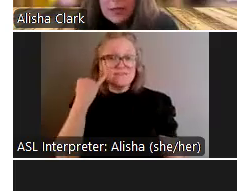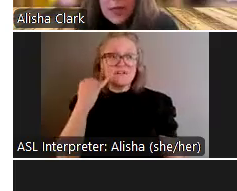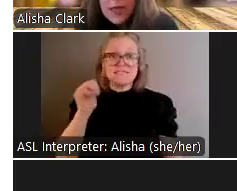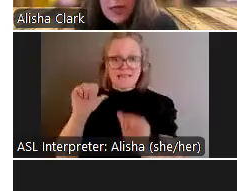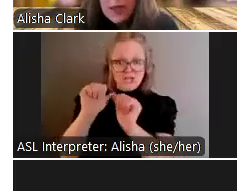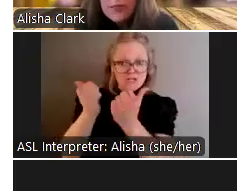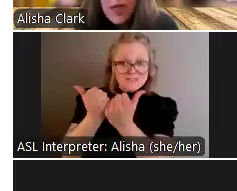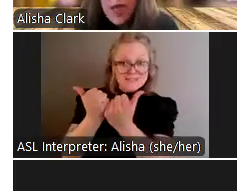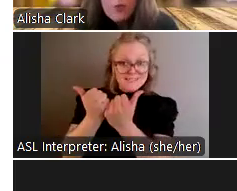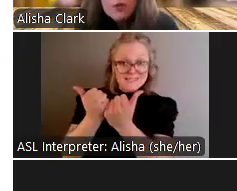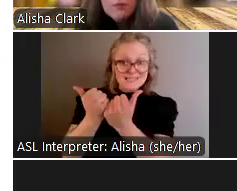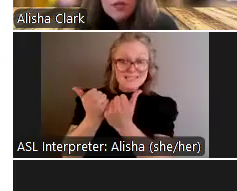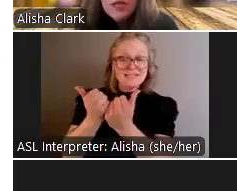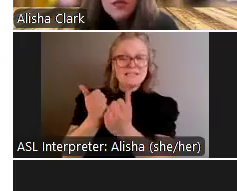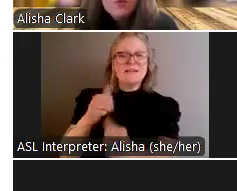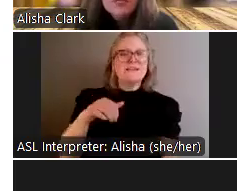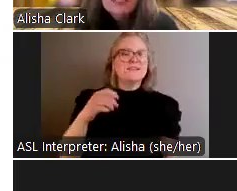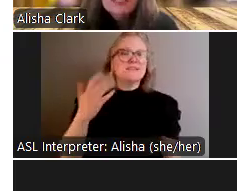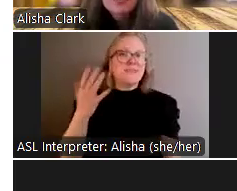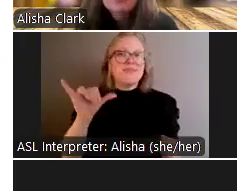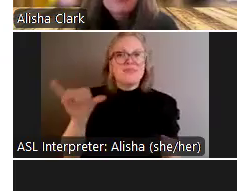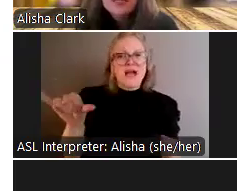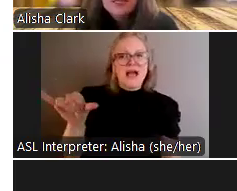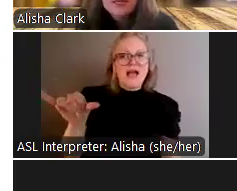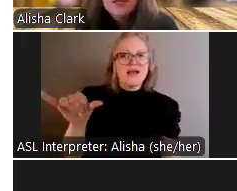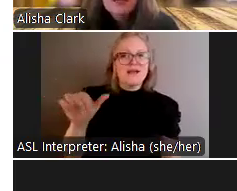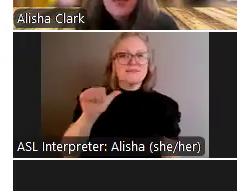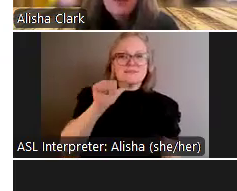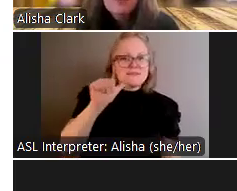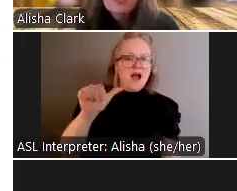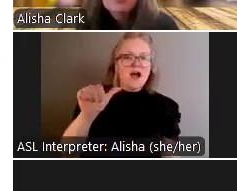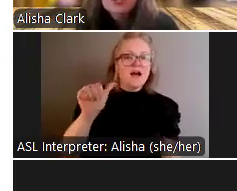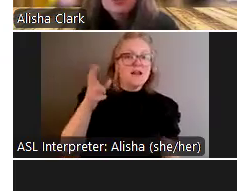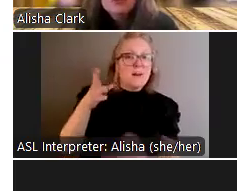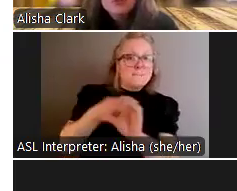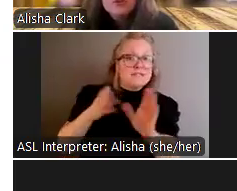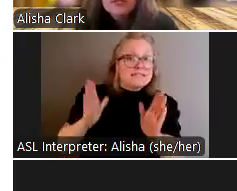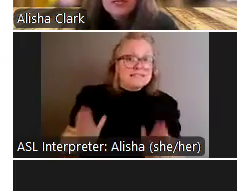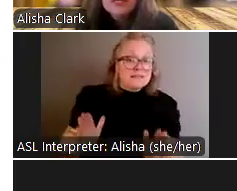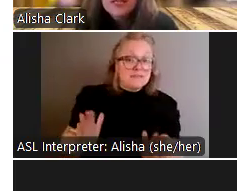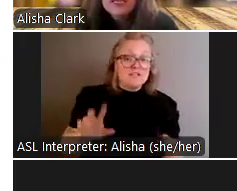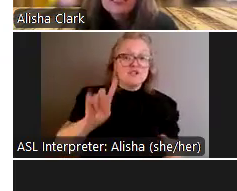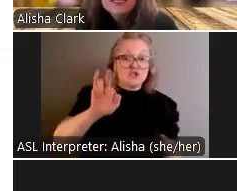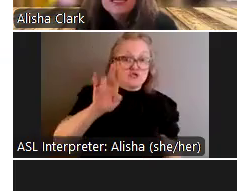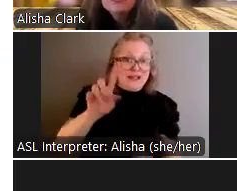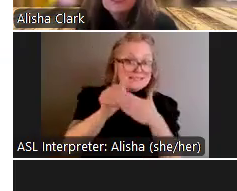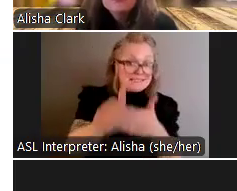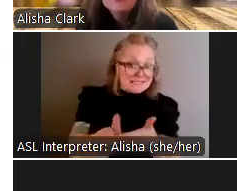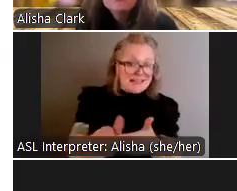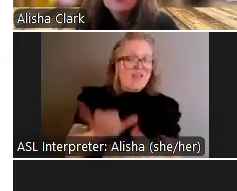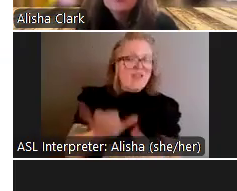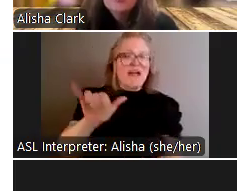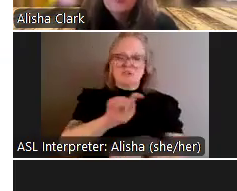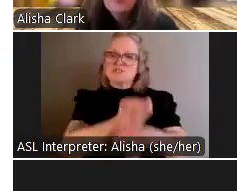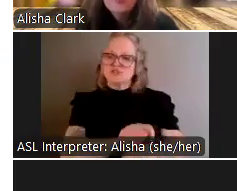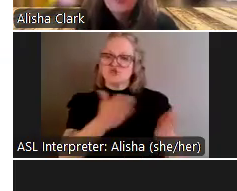agency, then that wouldn't be participant directed. That would be traditional services, and any services